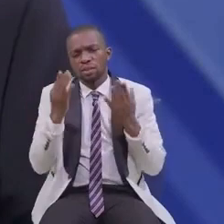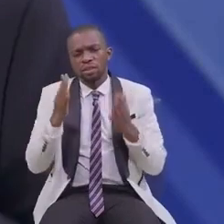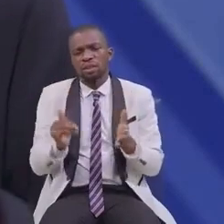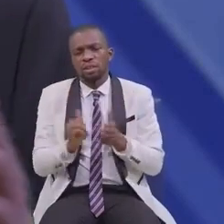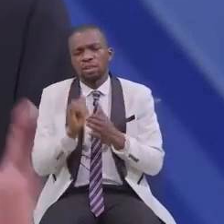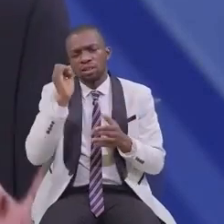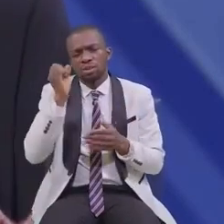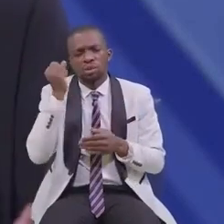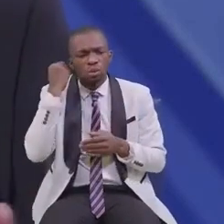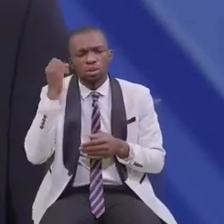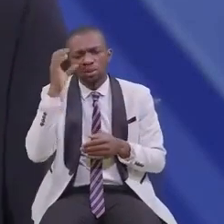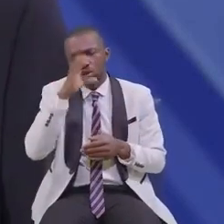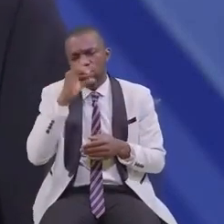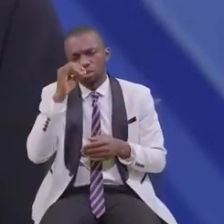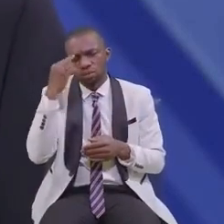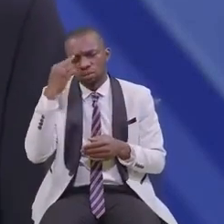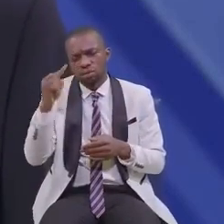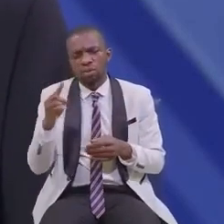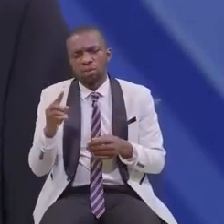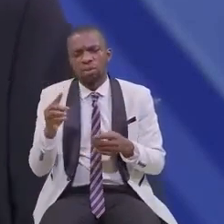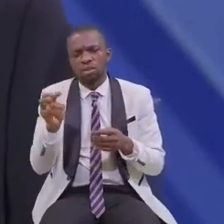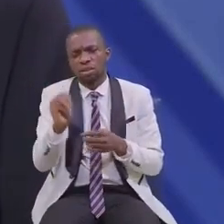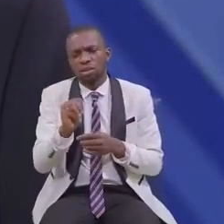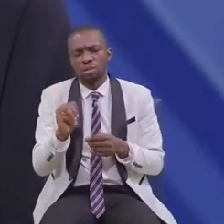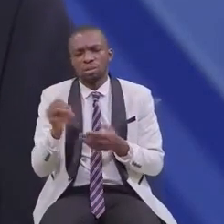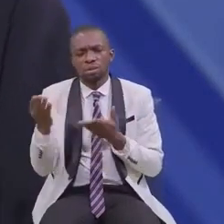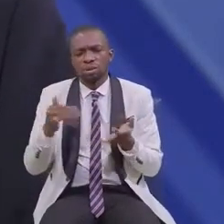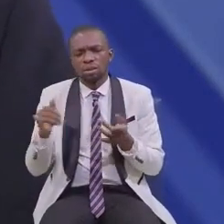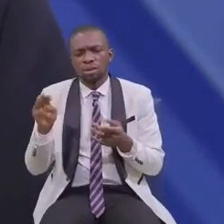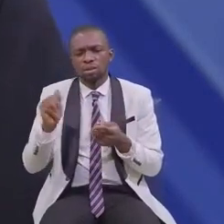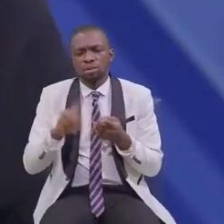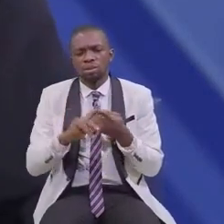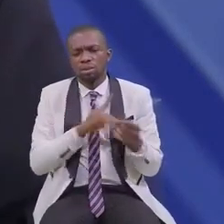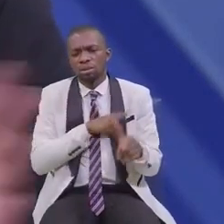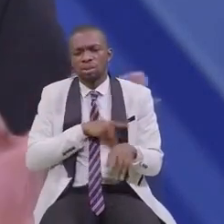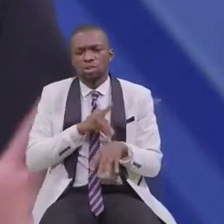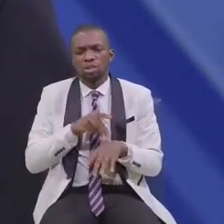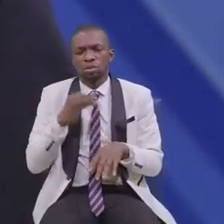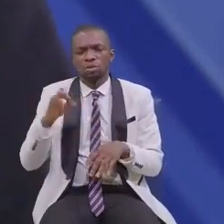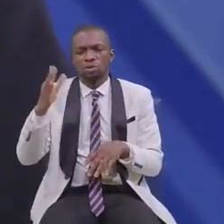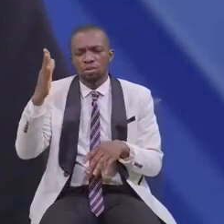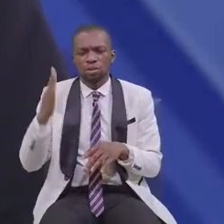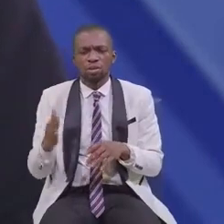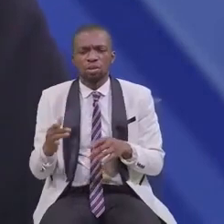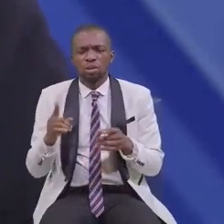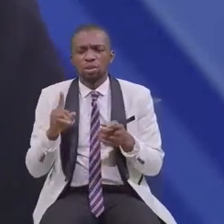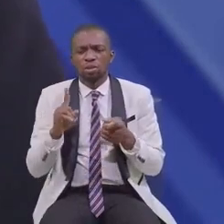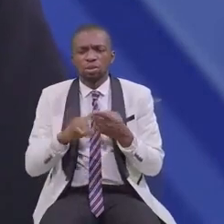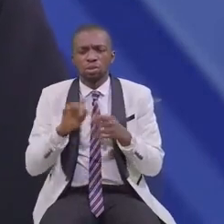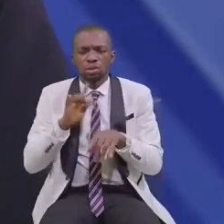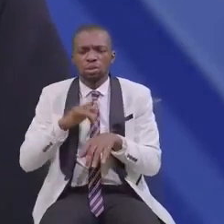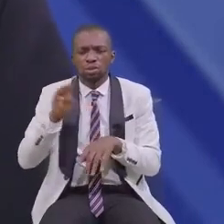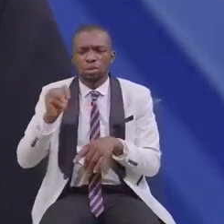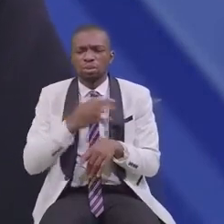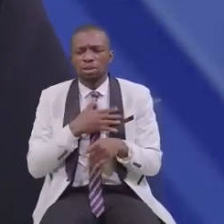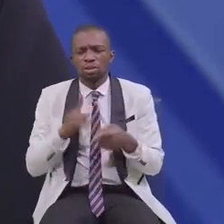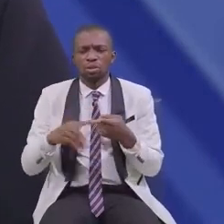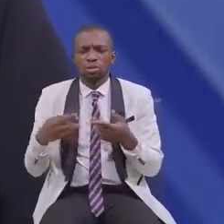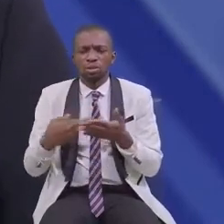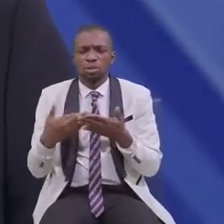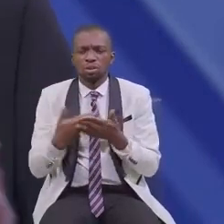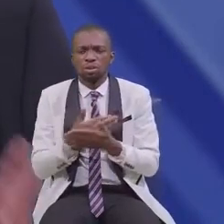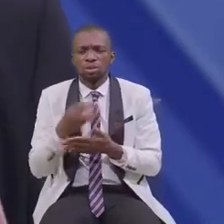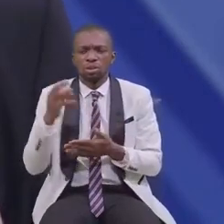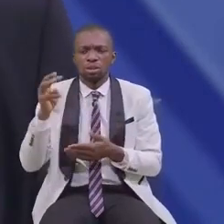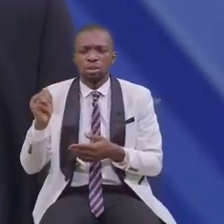kingdom of God and providing for their needs. We need this love in the church to be renewed in the heart of every one of us, so that